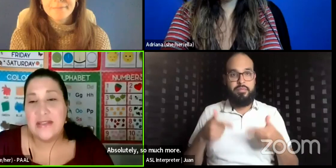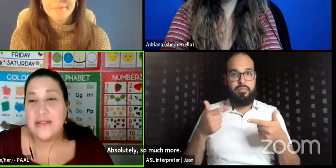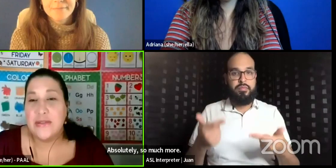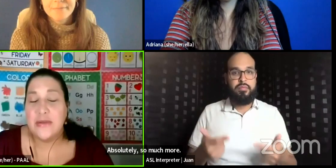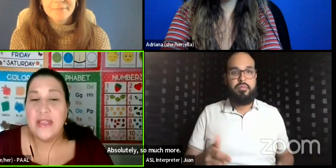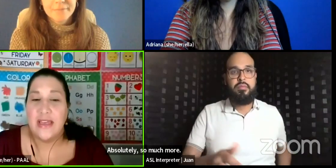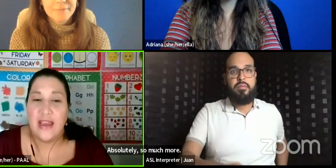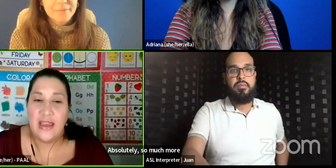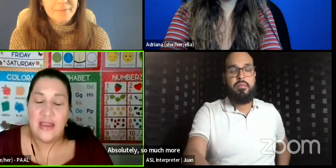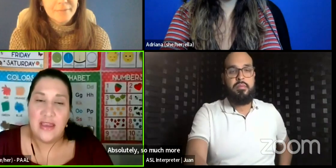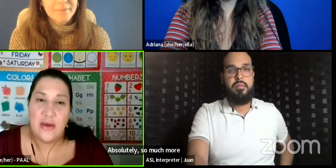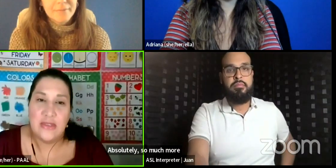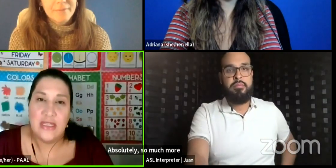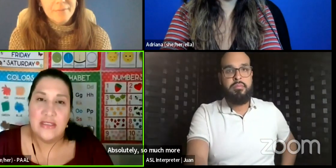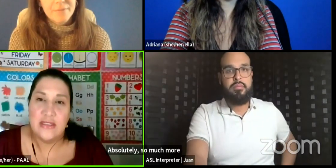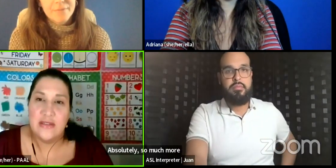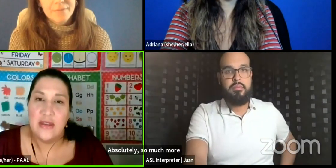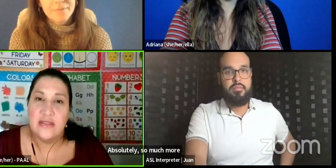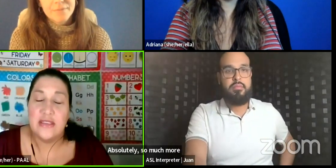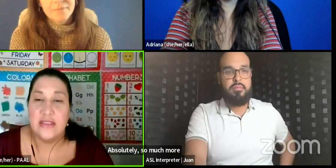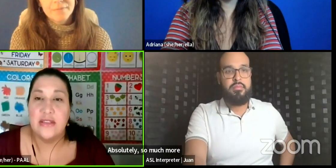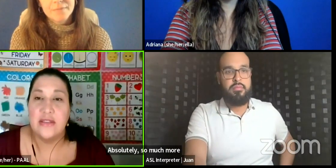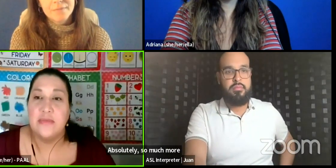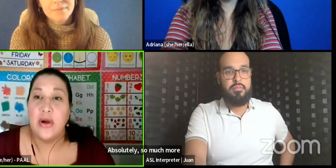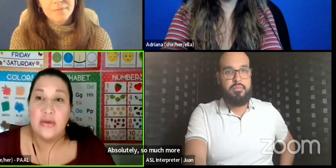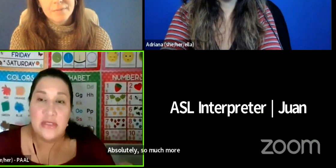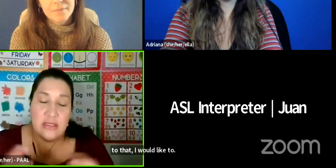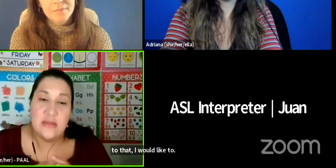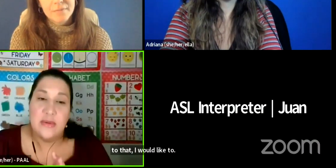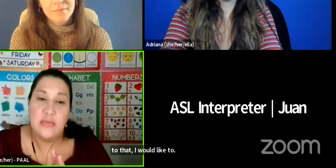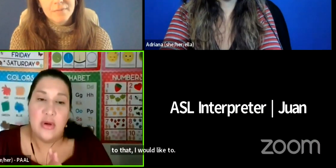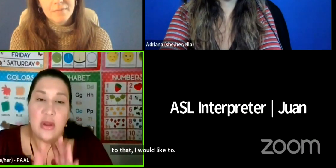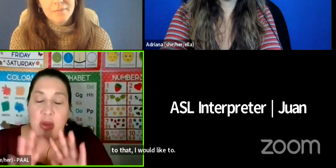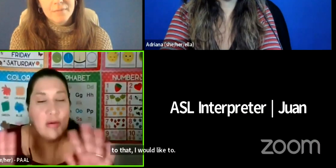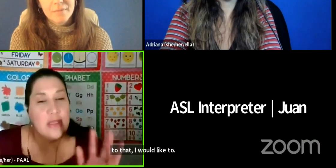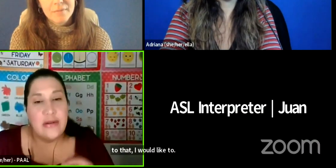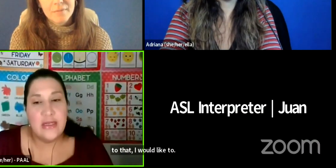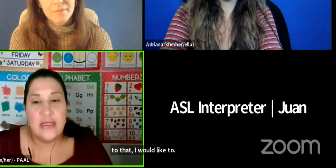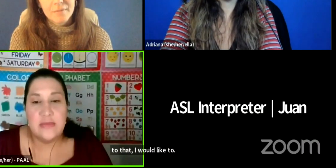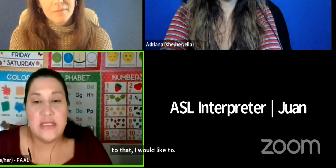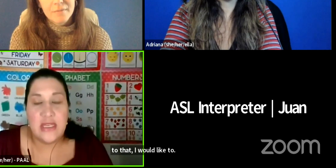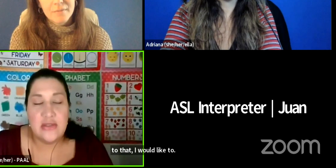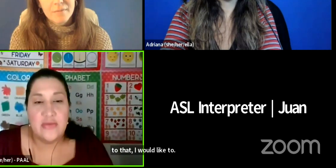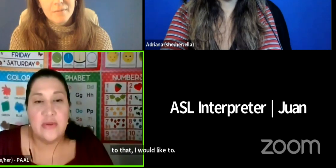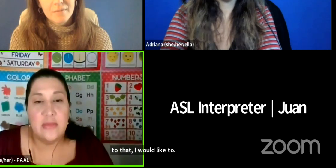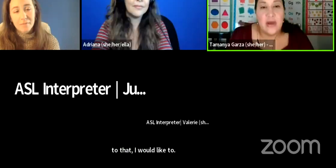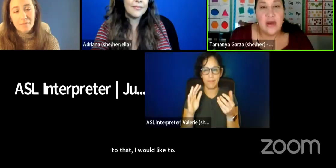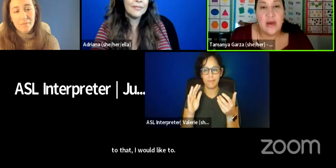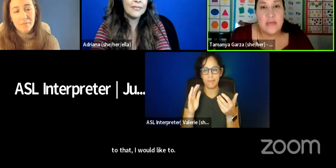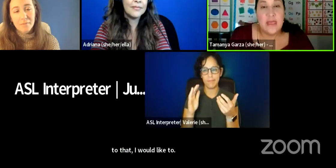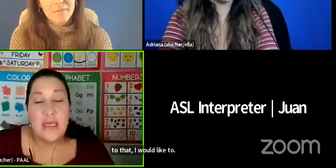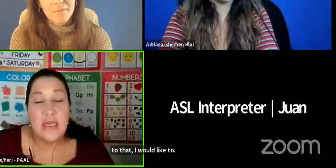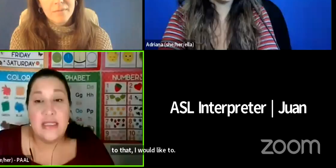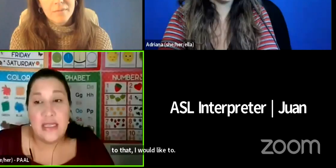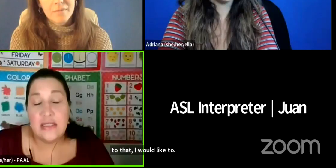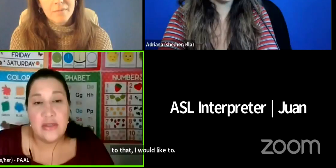And to that, I, I would like to, to borrow just a little bit more without any names attached from